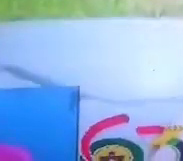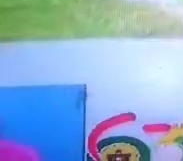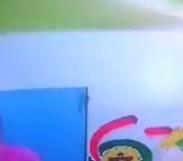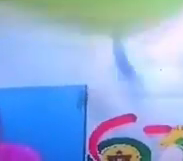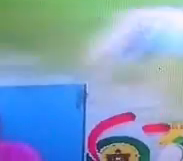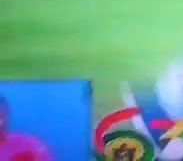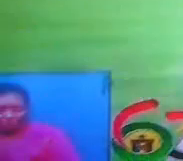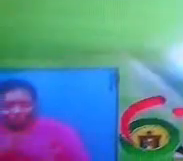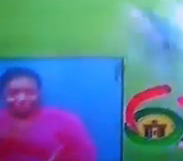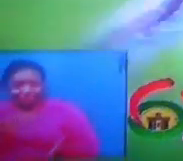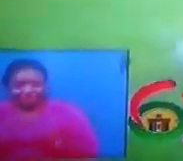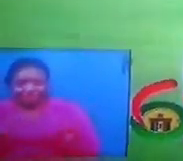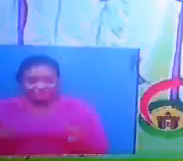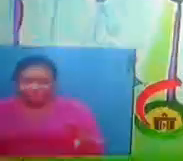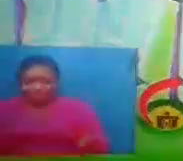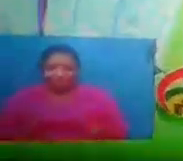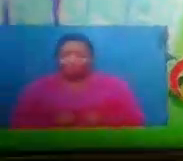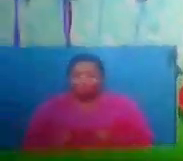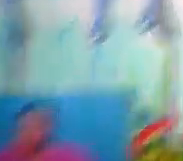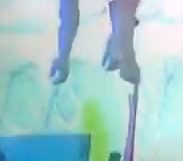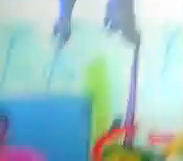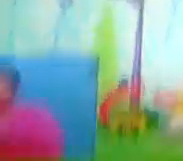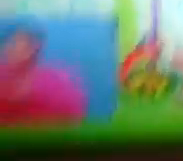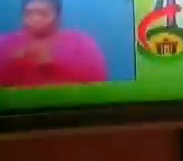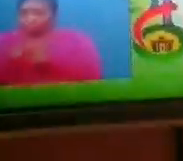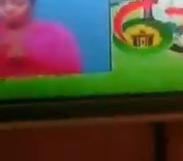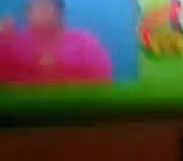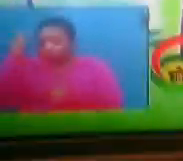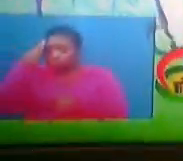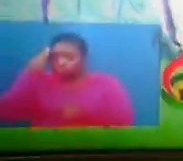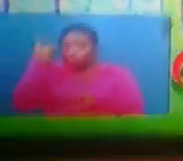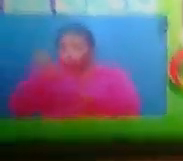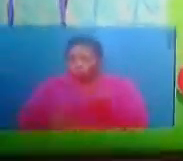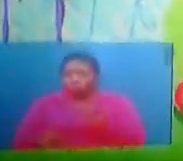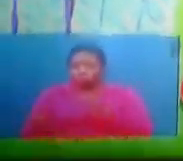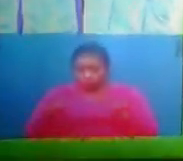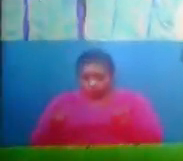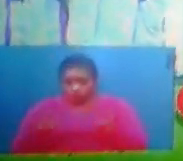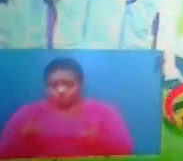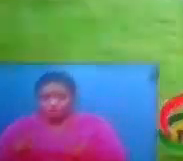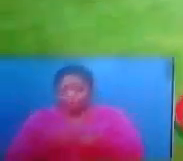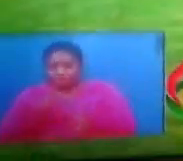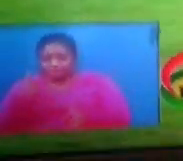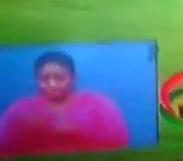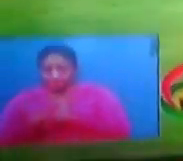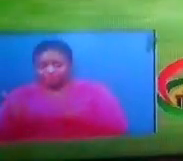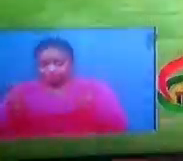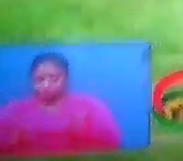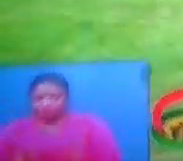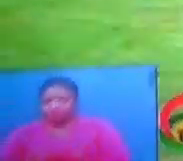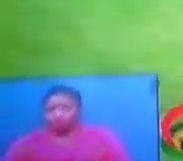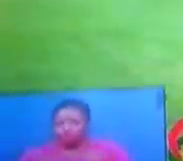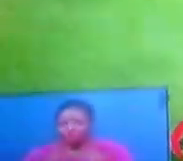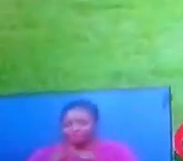doing. But they've rehearsed, so you know which one you are doing and which the other person is doing. So that we can have a